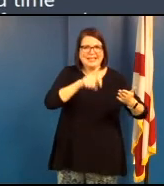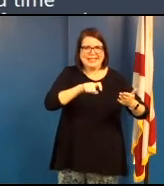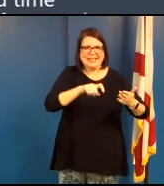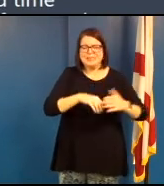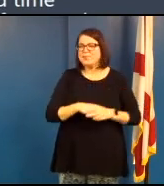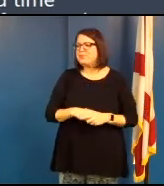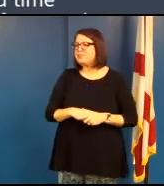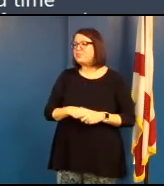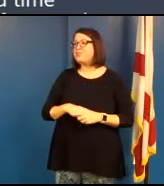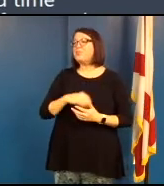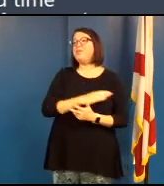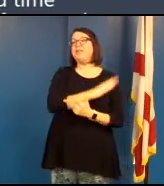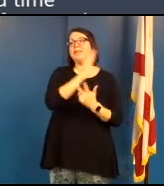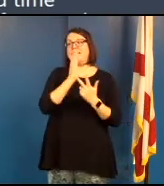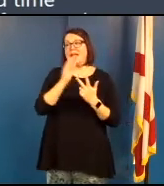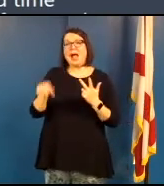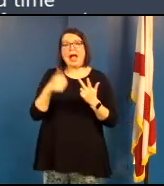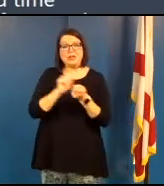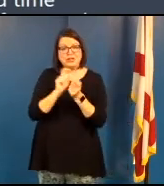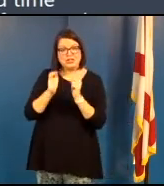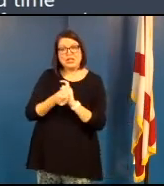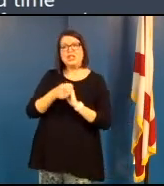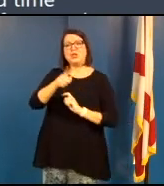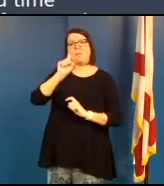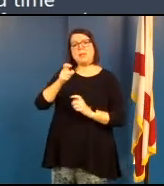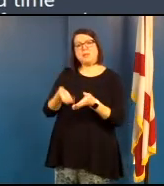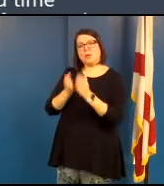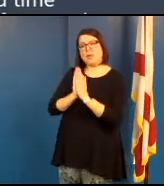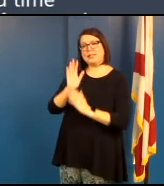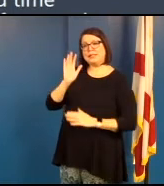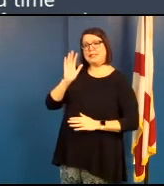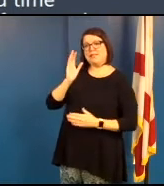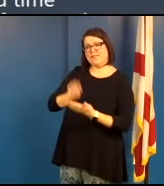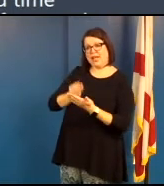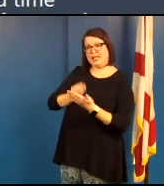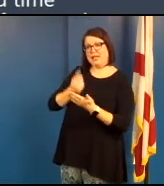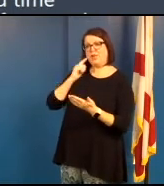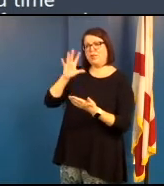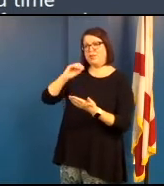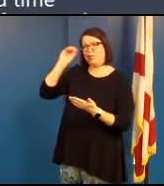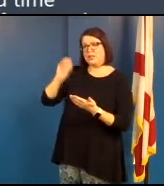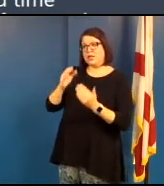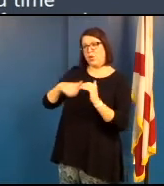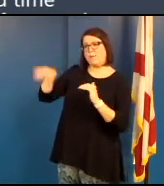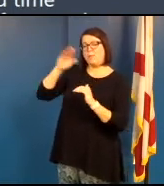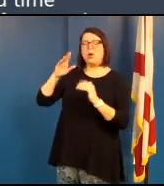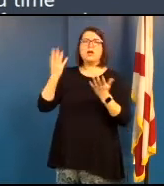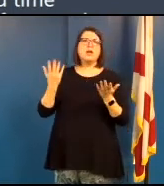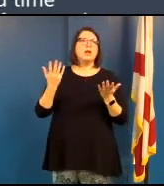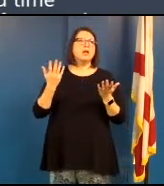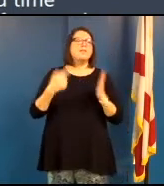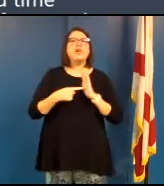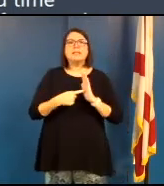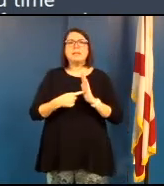budget, there has to be funding of 50% or more of what your ask was. So if you ask for $4 million,